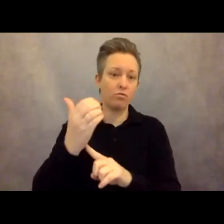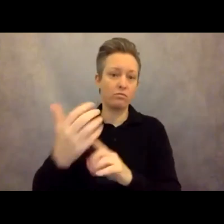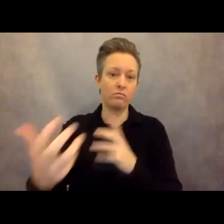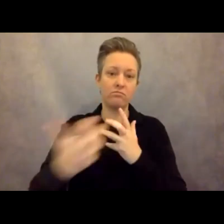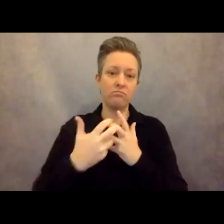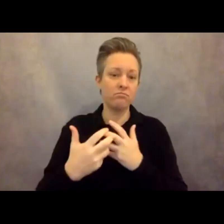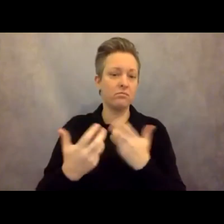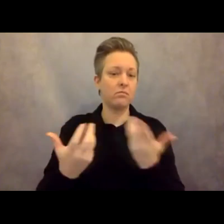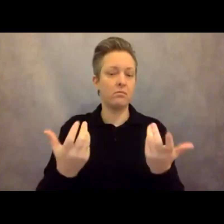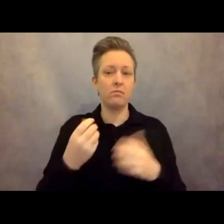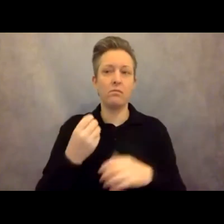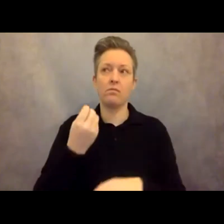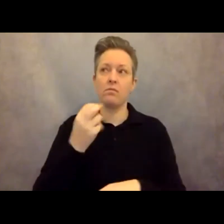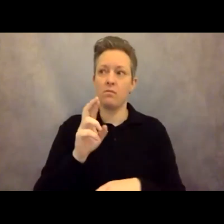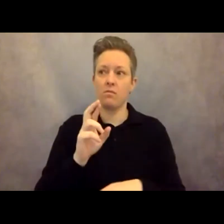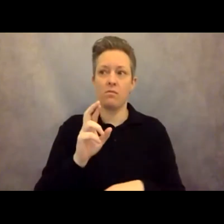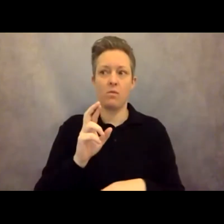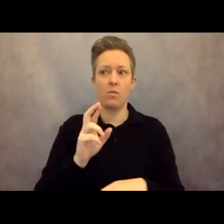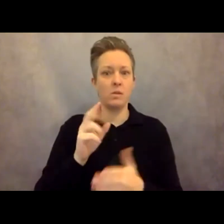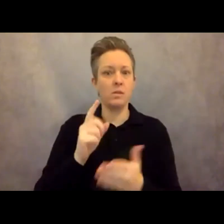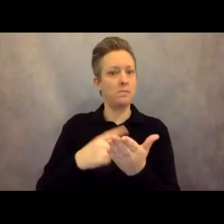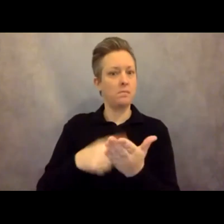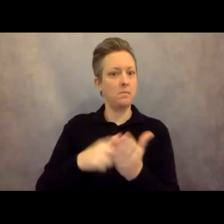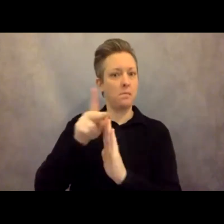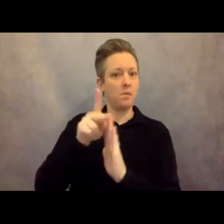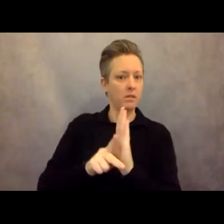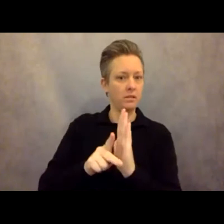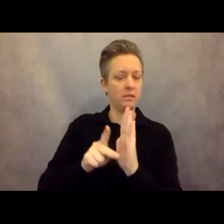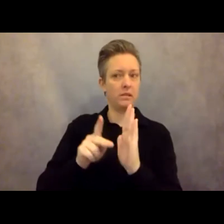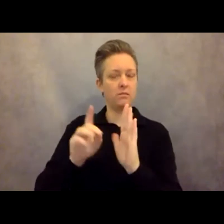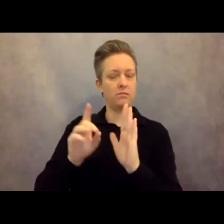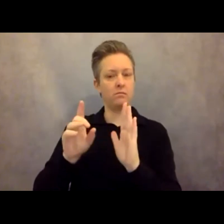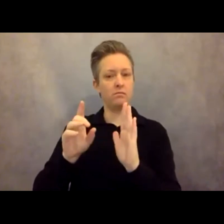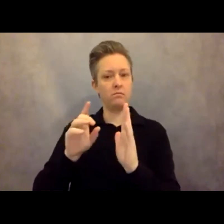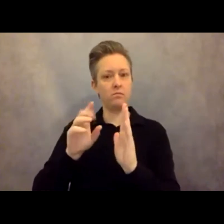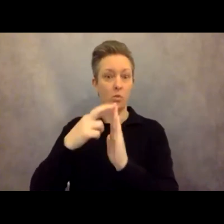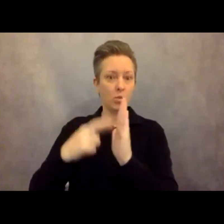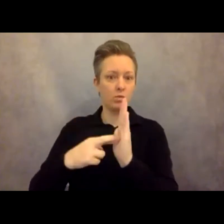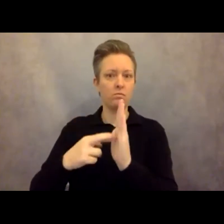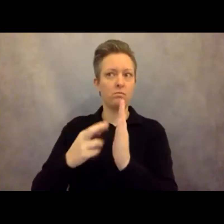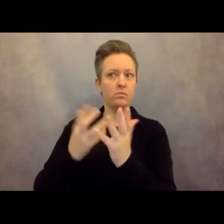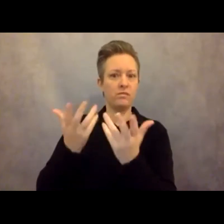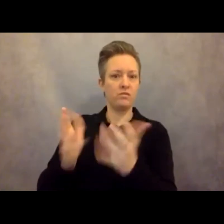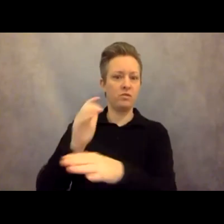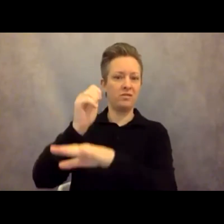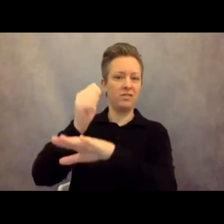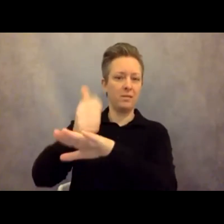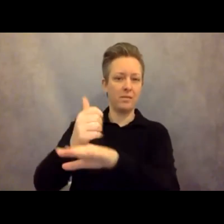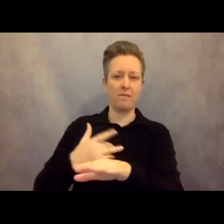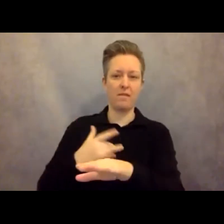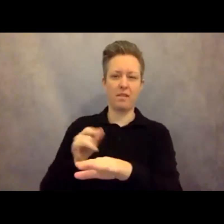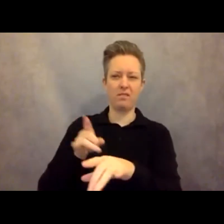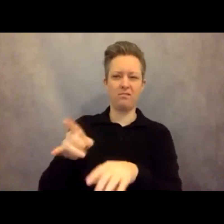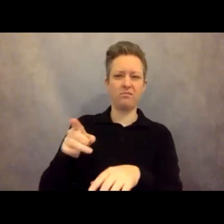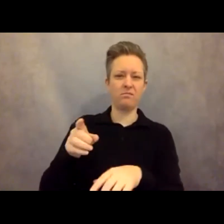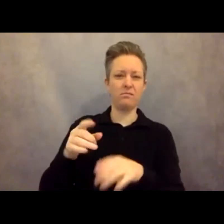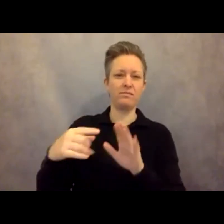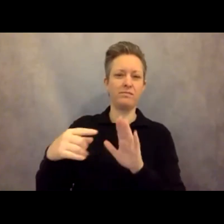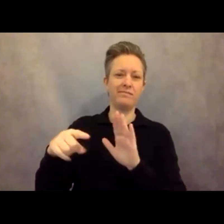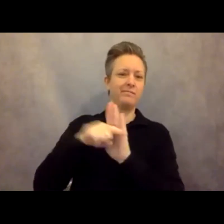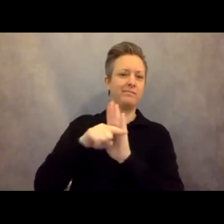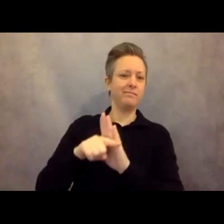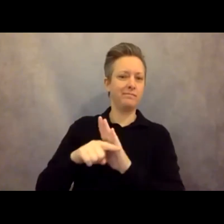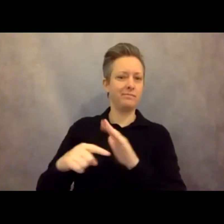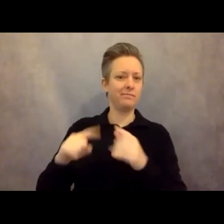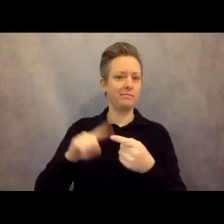because there are policies and protocols in place that are re-traumatizing folks. And so all of that, all of this conversation is really important